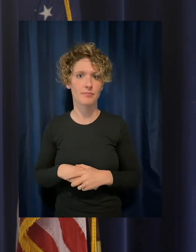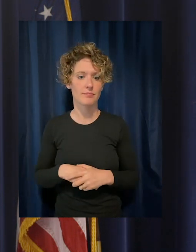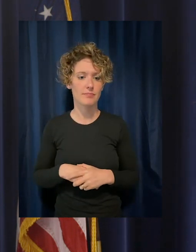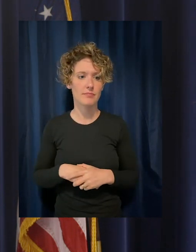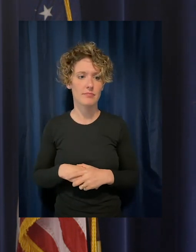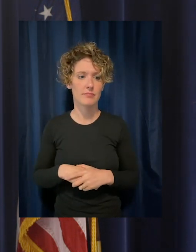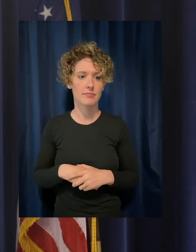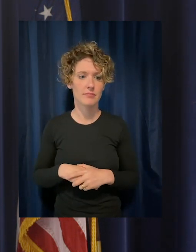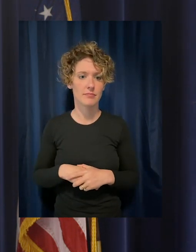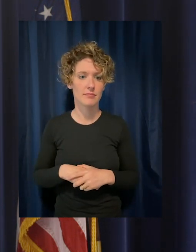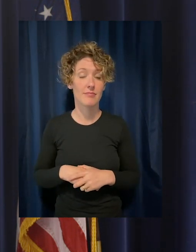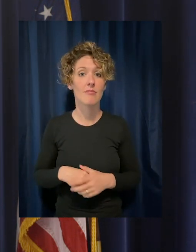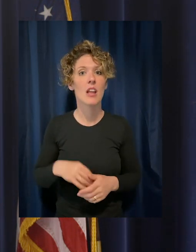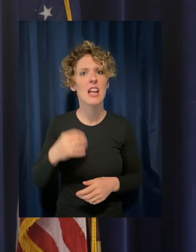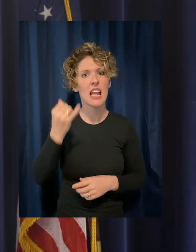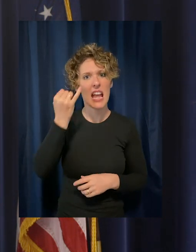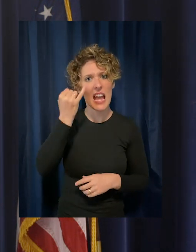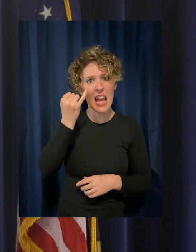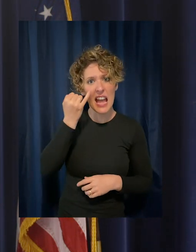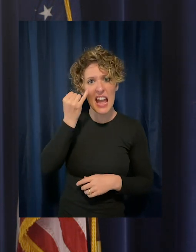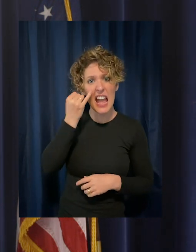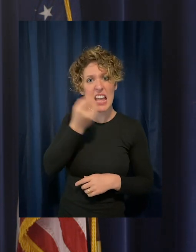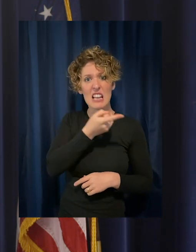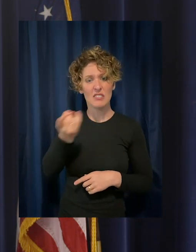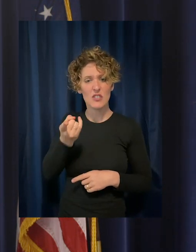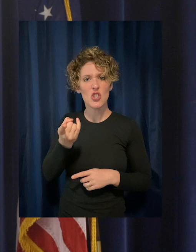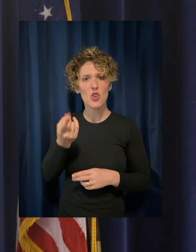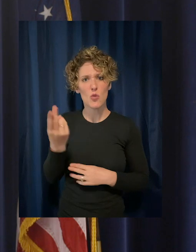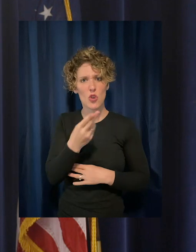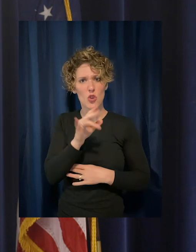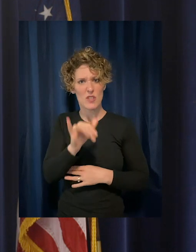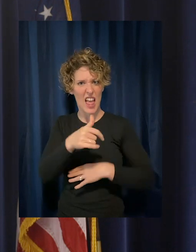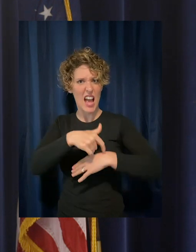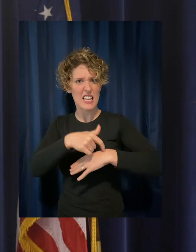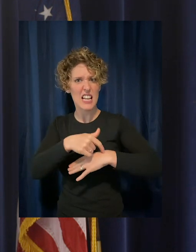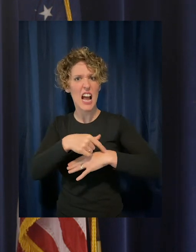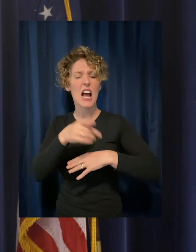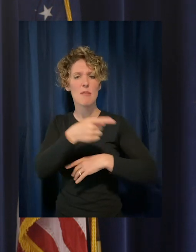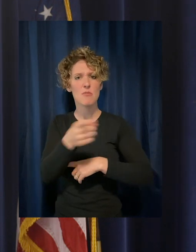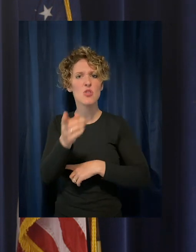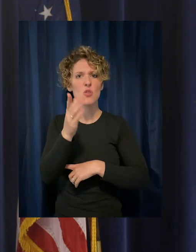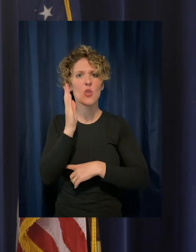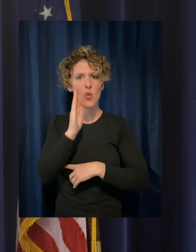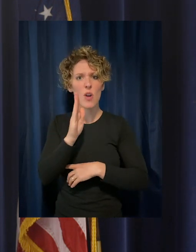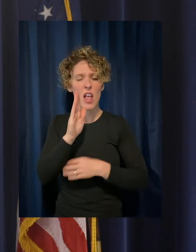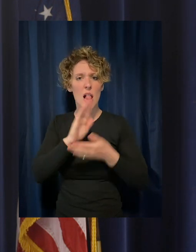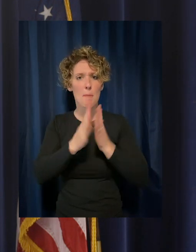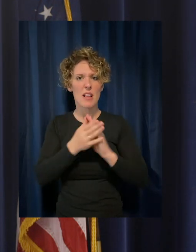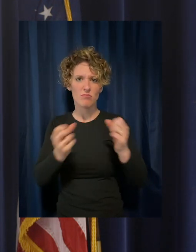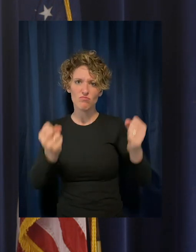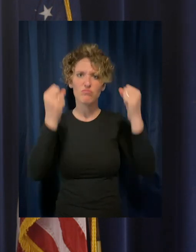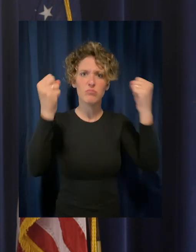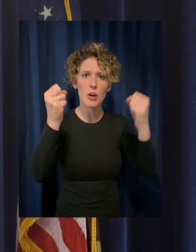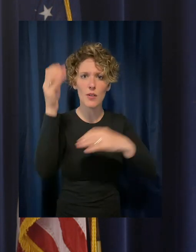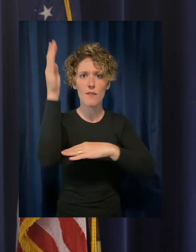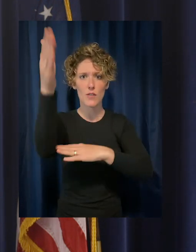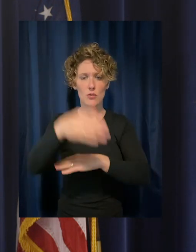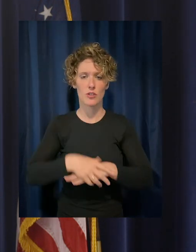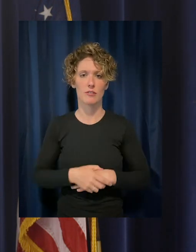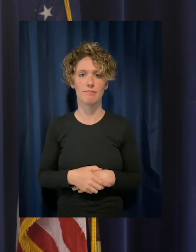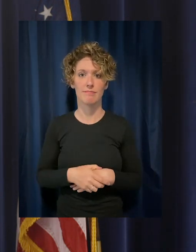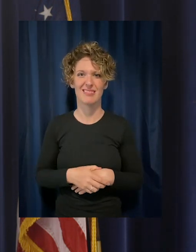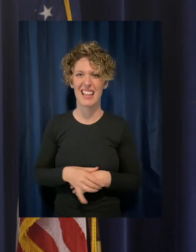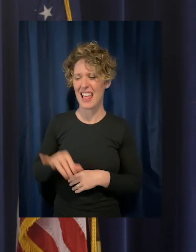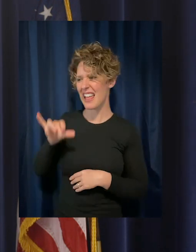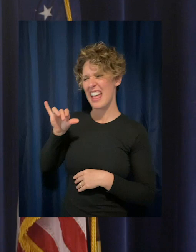life and form the character of the hero and the statesman." We now face a moment like the times Abigail Adams spoke of, and just